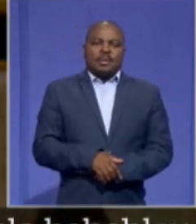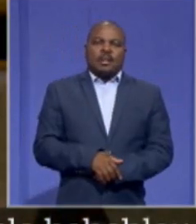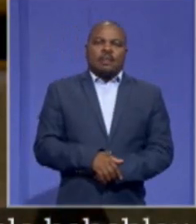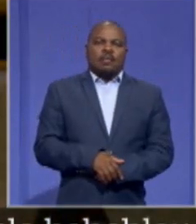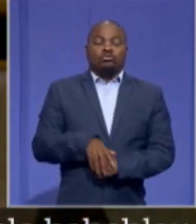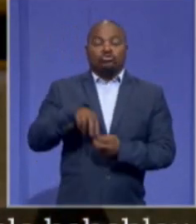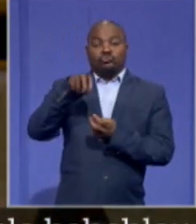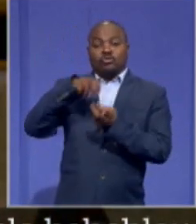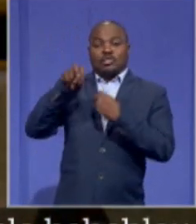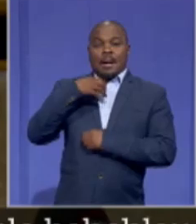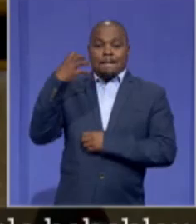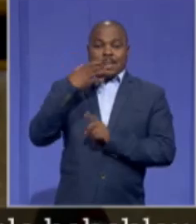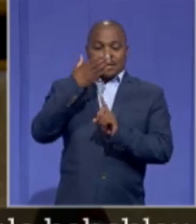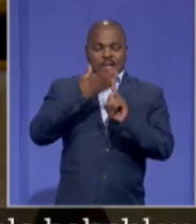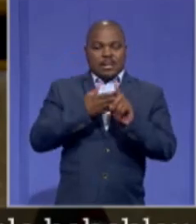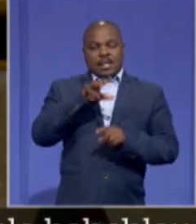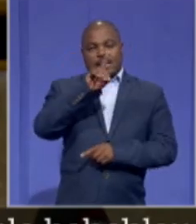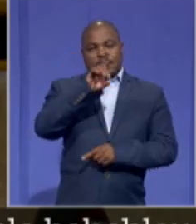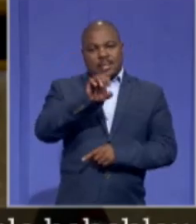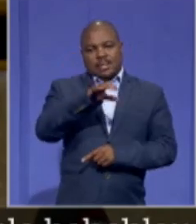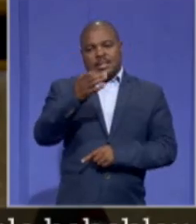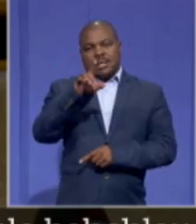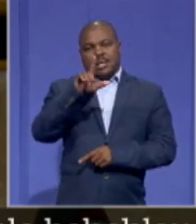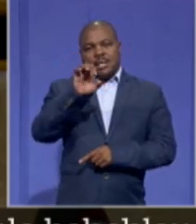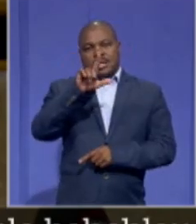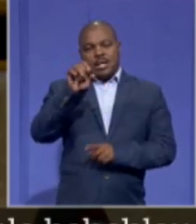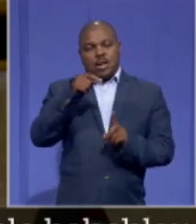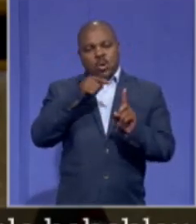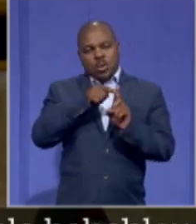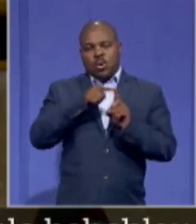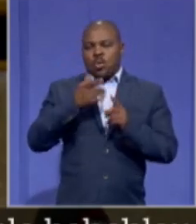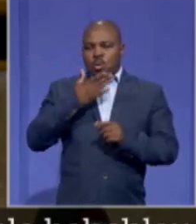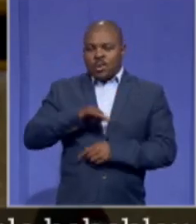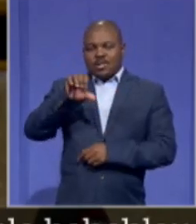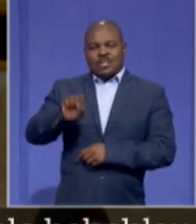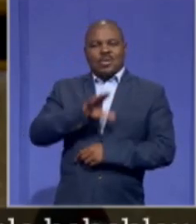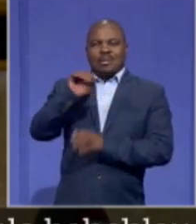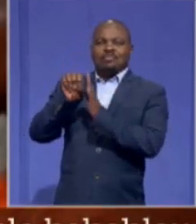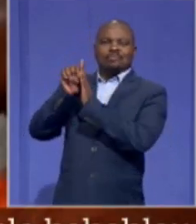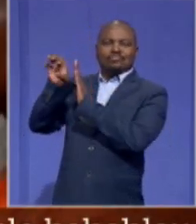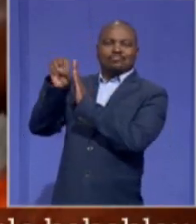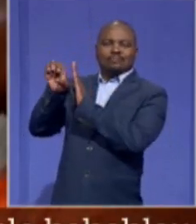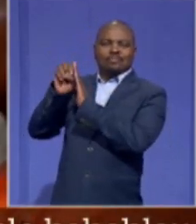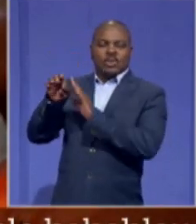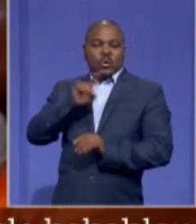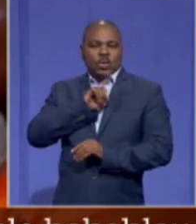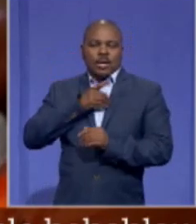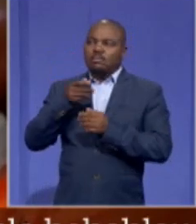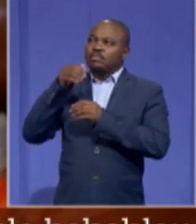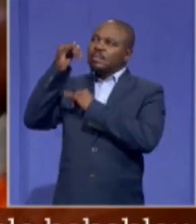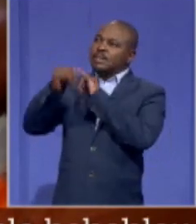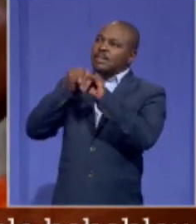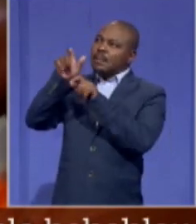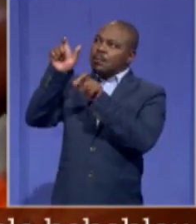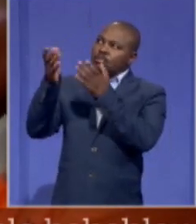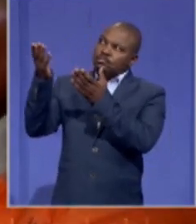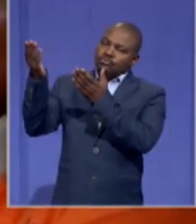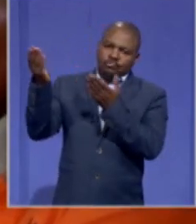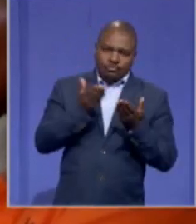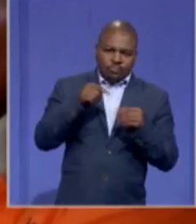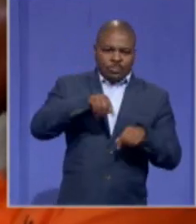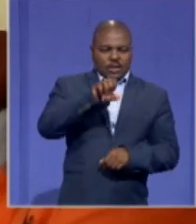Letona la bohahlaudi Patricia de Lille le morerong wa ho bapatsa botle ba naha ena molemong wa ho hohela bahahlaudi ba matjhaba.